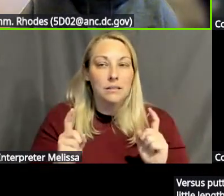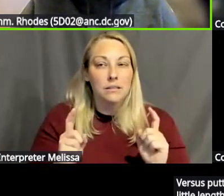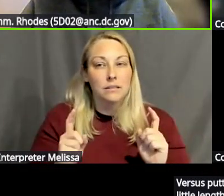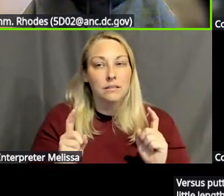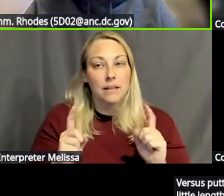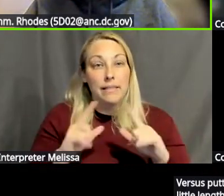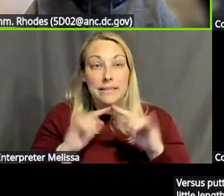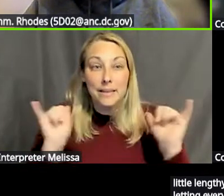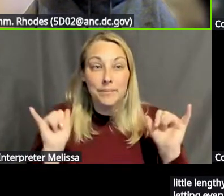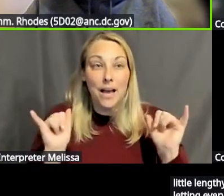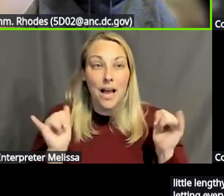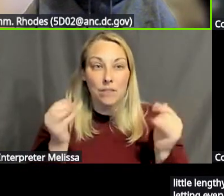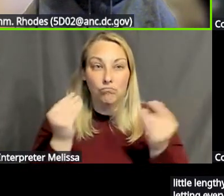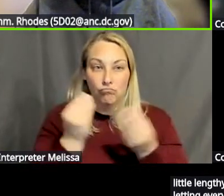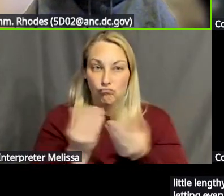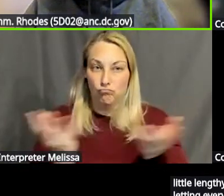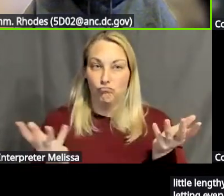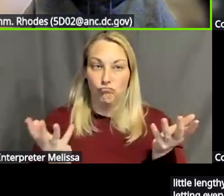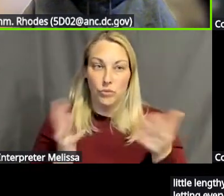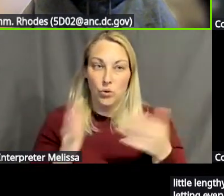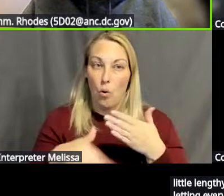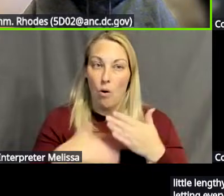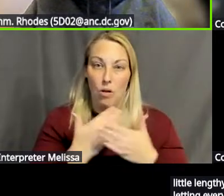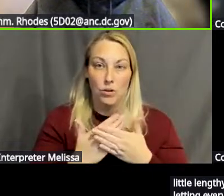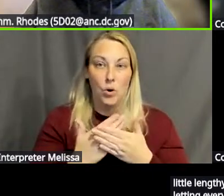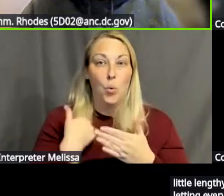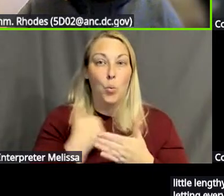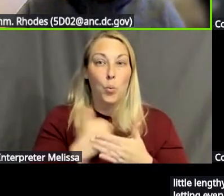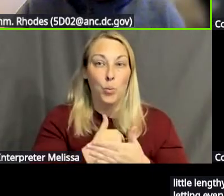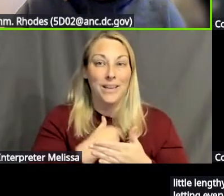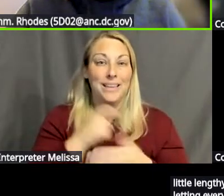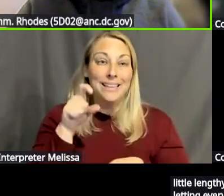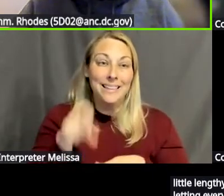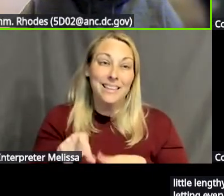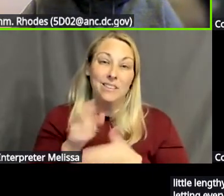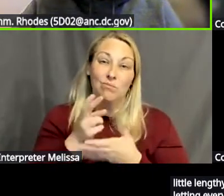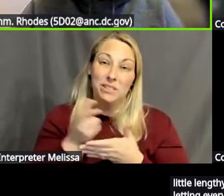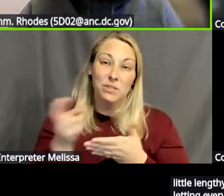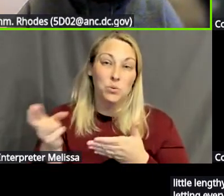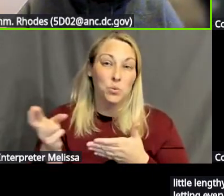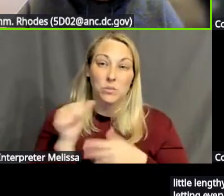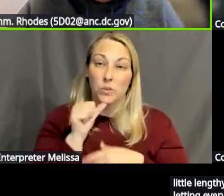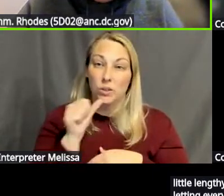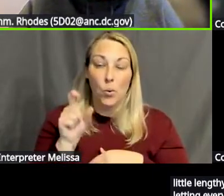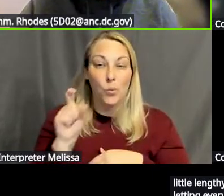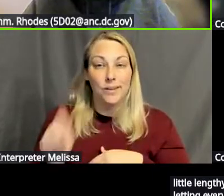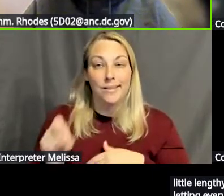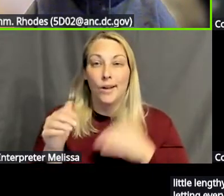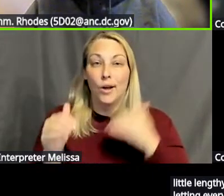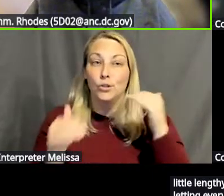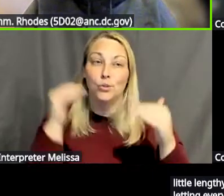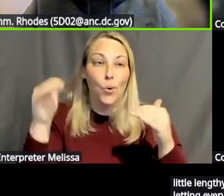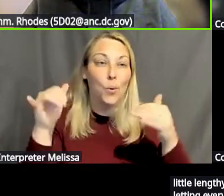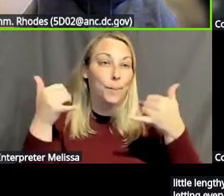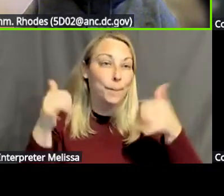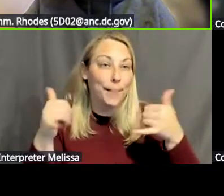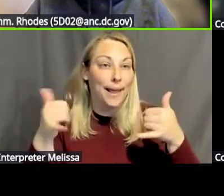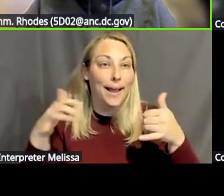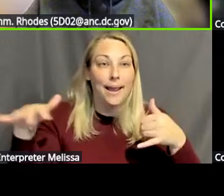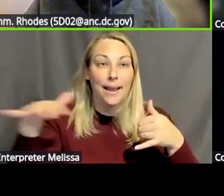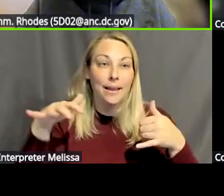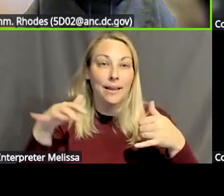everybody know we need resources. We don't need the adult playgrounds and